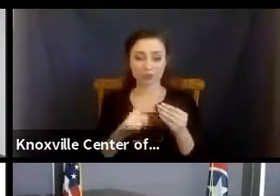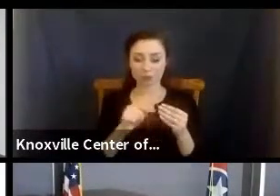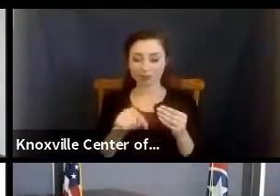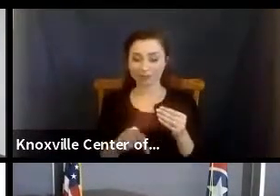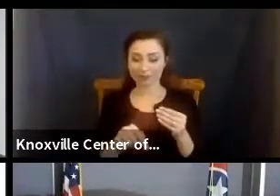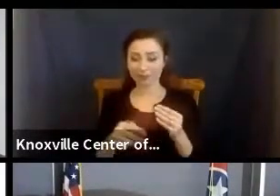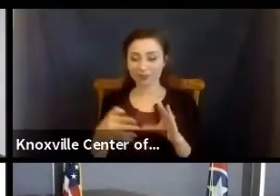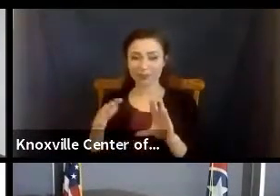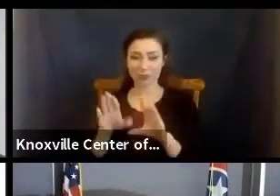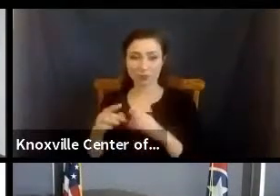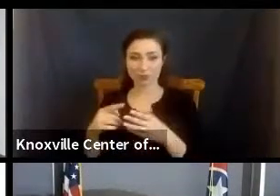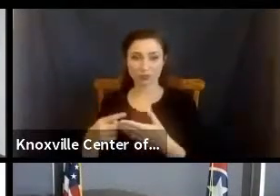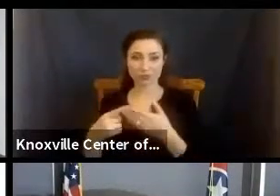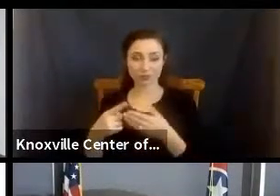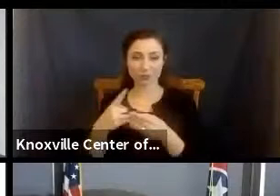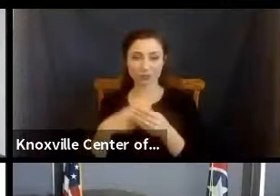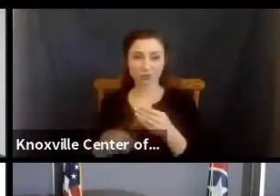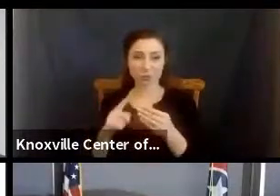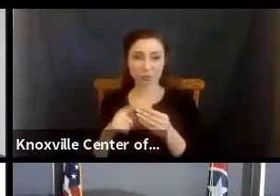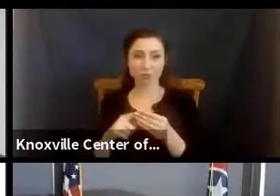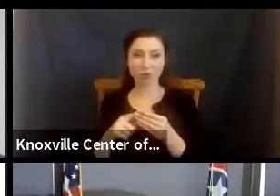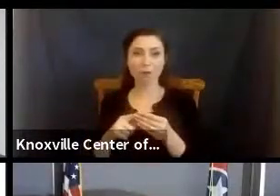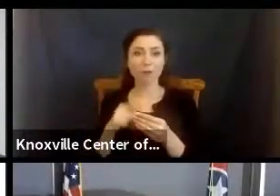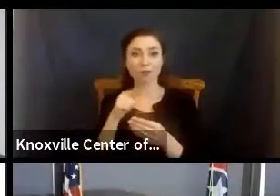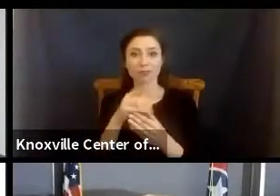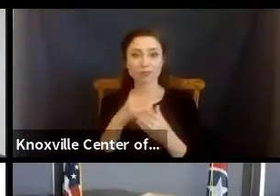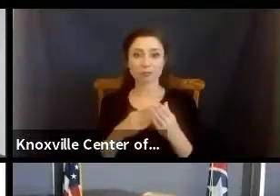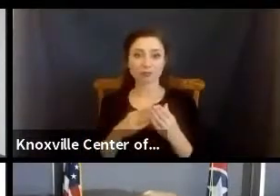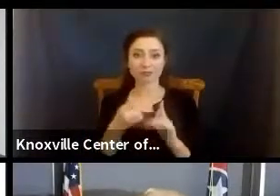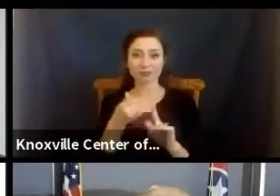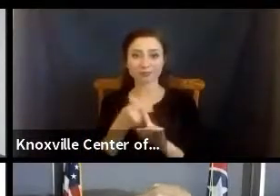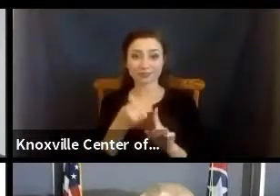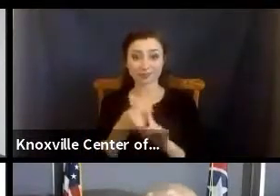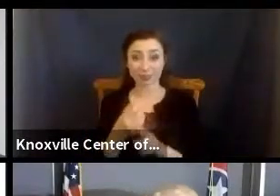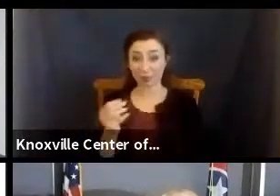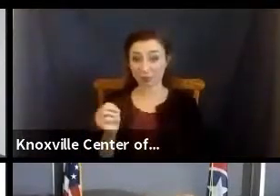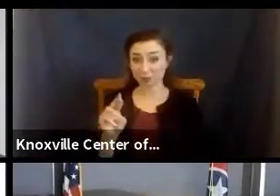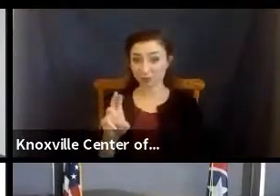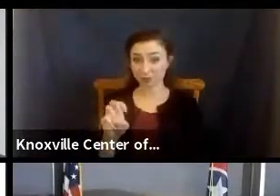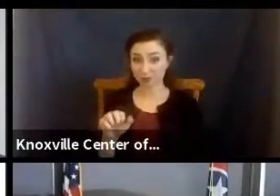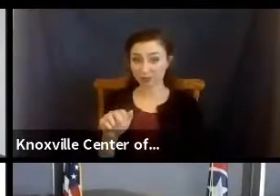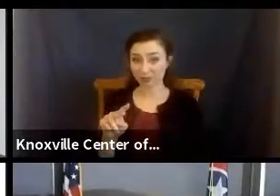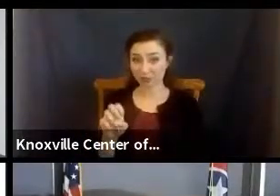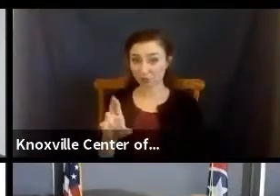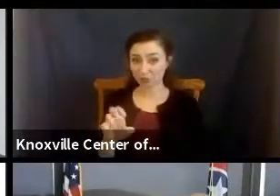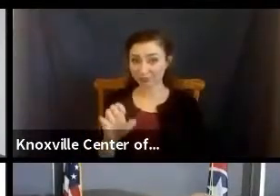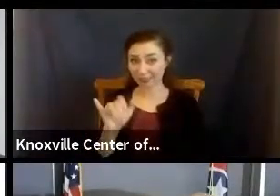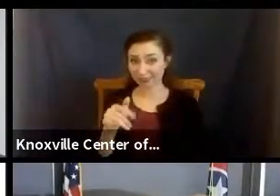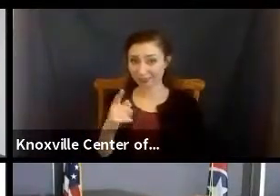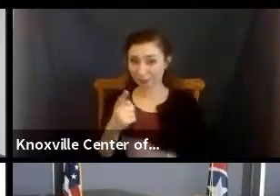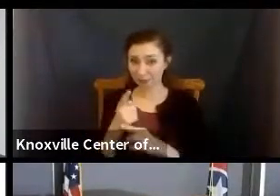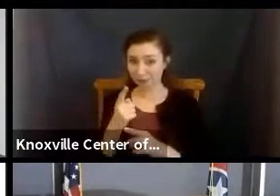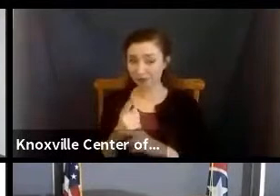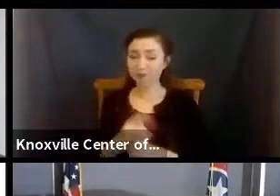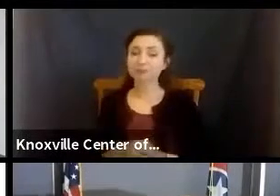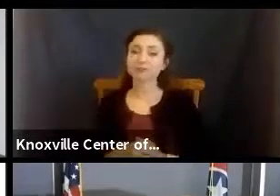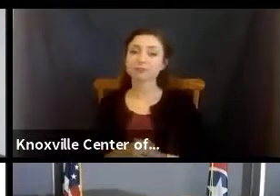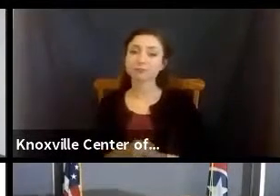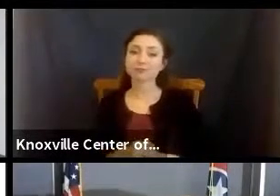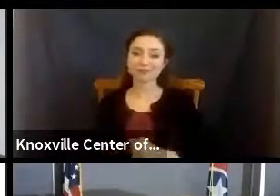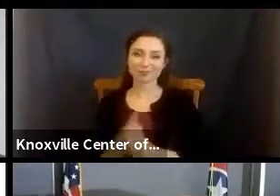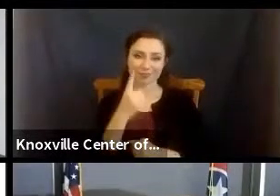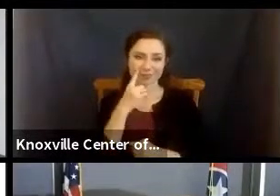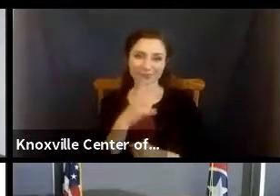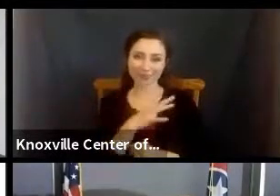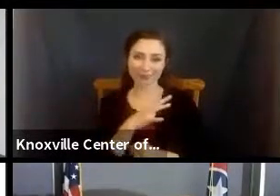on the item itself. Mr. Sanders, is that substantially correct? I think that's